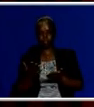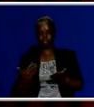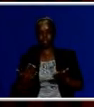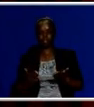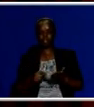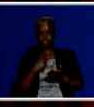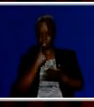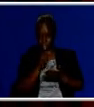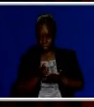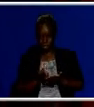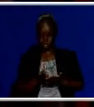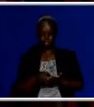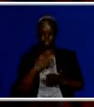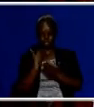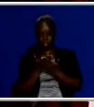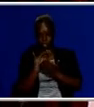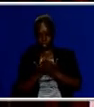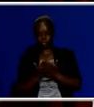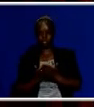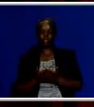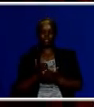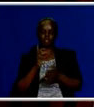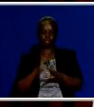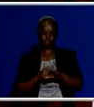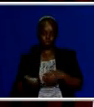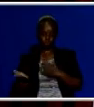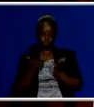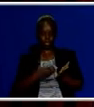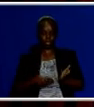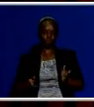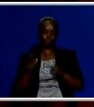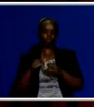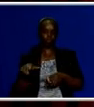Saying thank you when somebody welcomes you to a place.